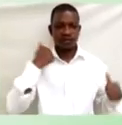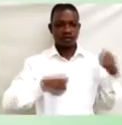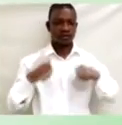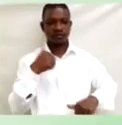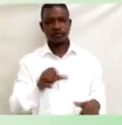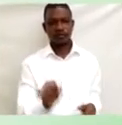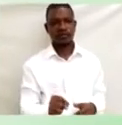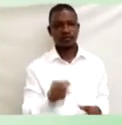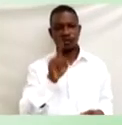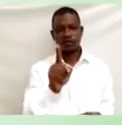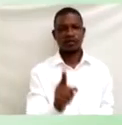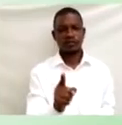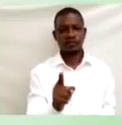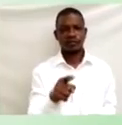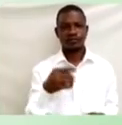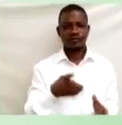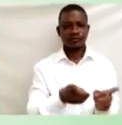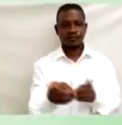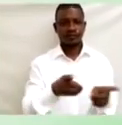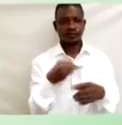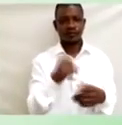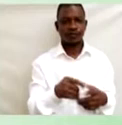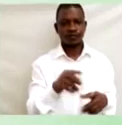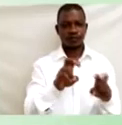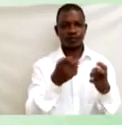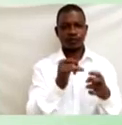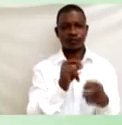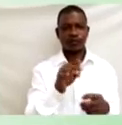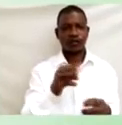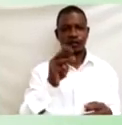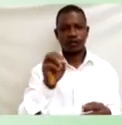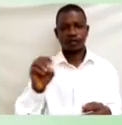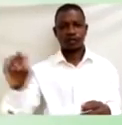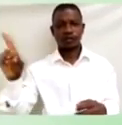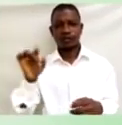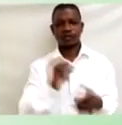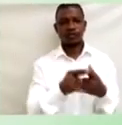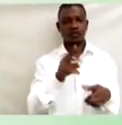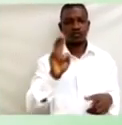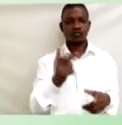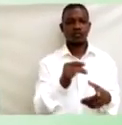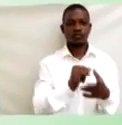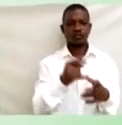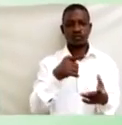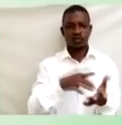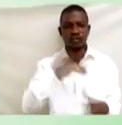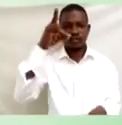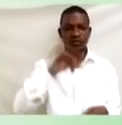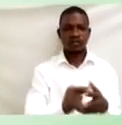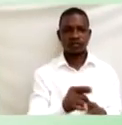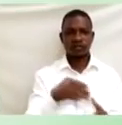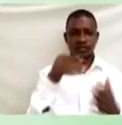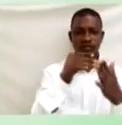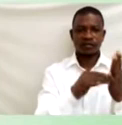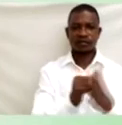following activities. 1. Define the subjunctive mood. 2.